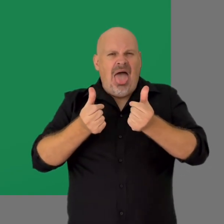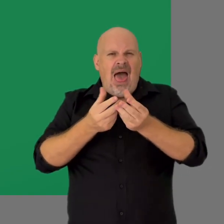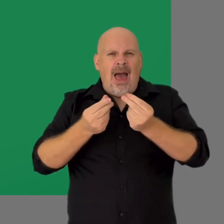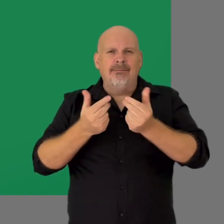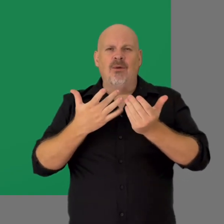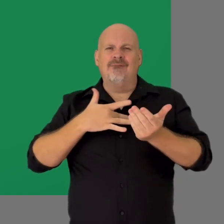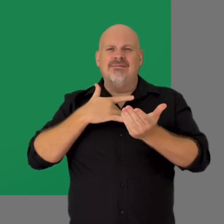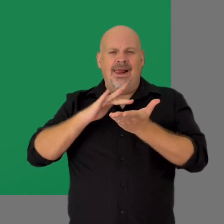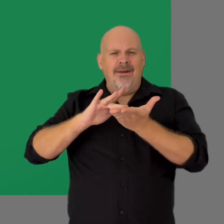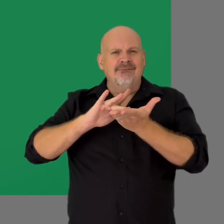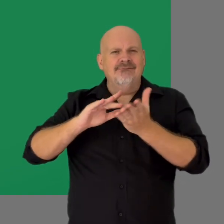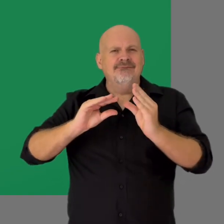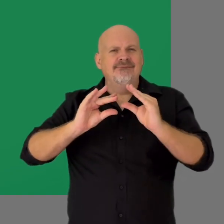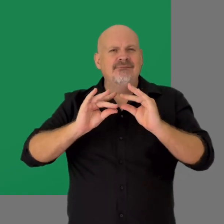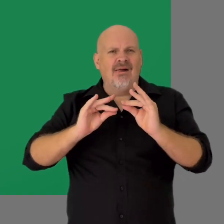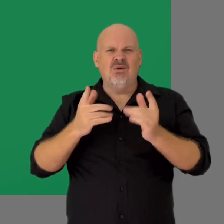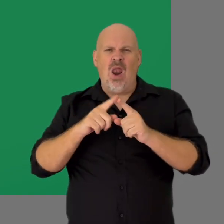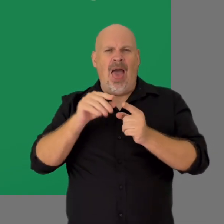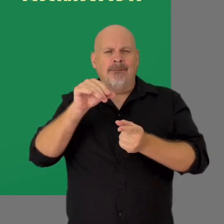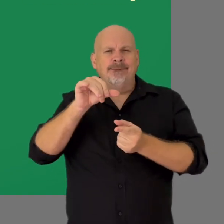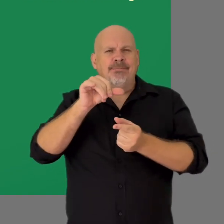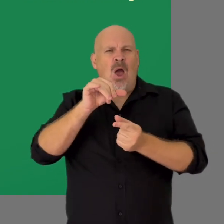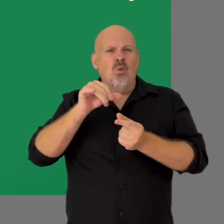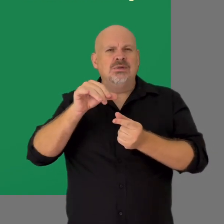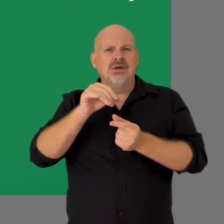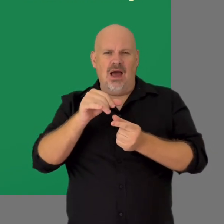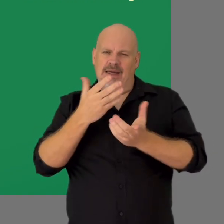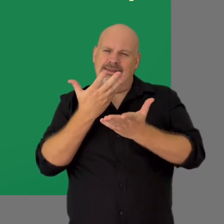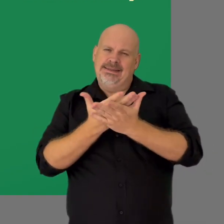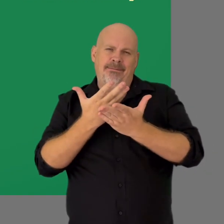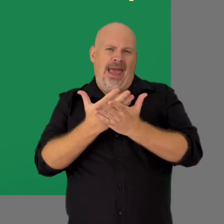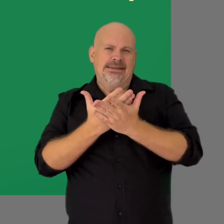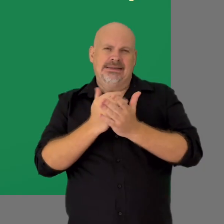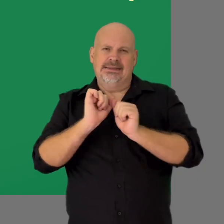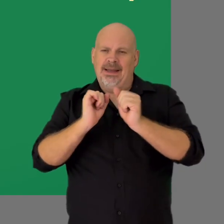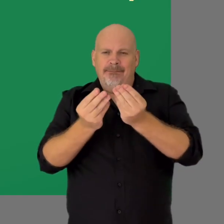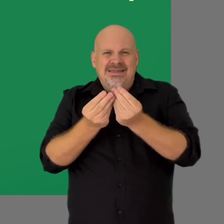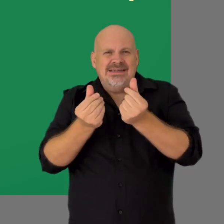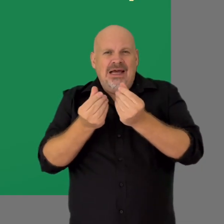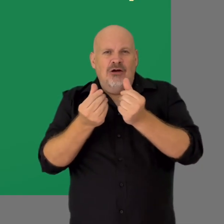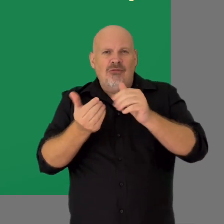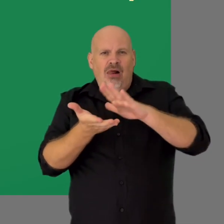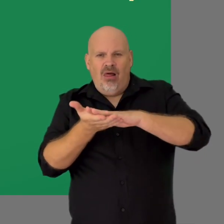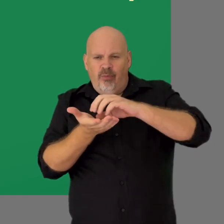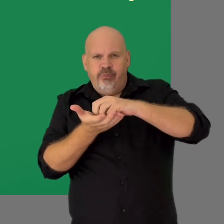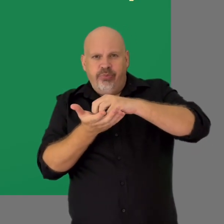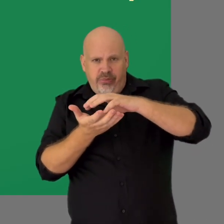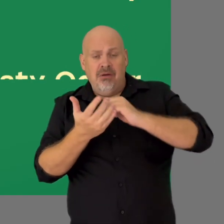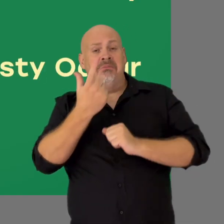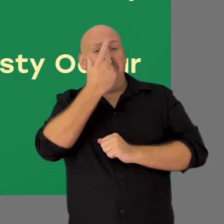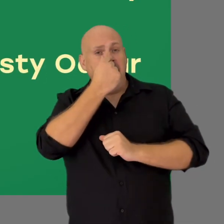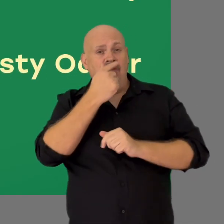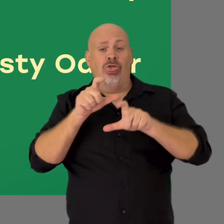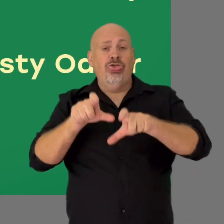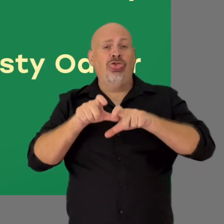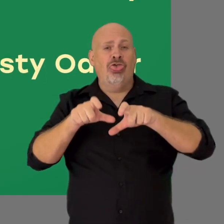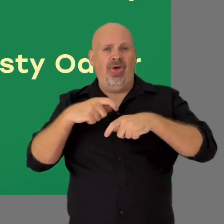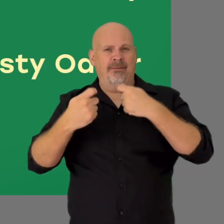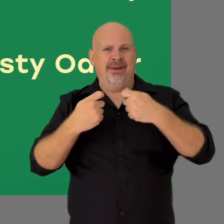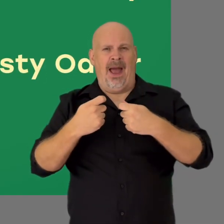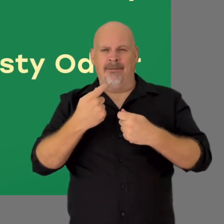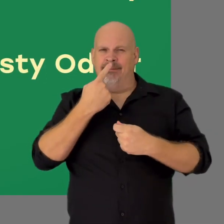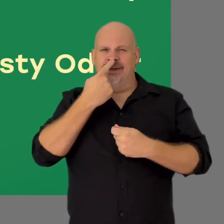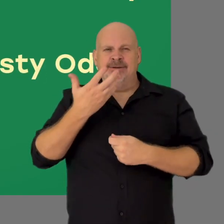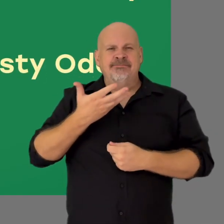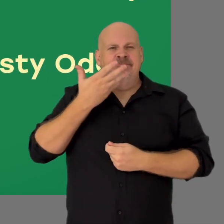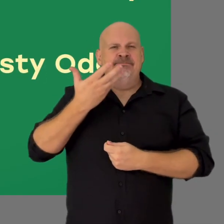fuzzy, slimy, velvety, or even powdery texture, depending on the material it grows from, and can produce a musty odour